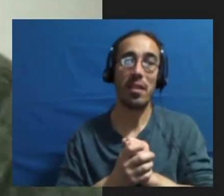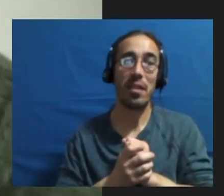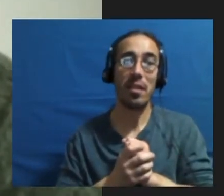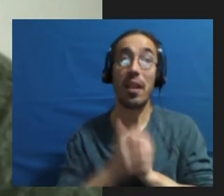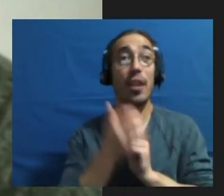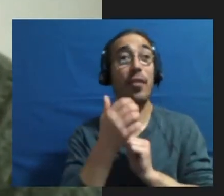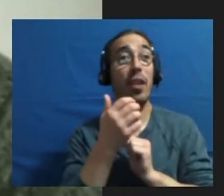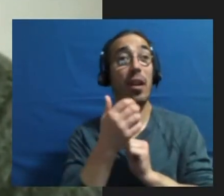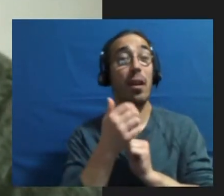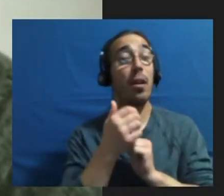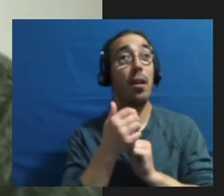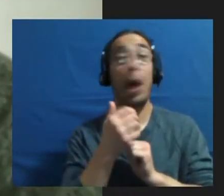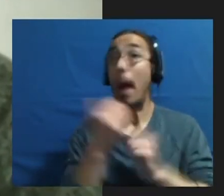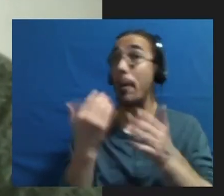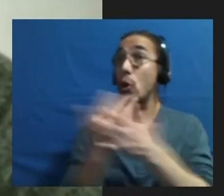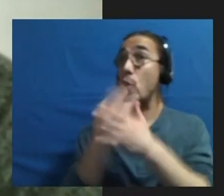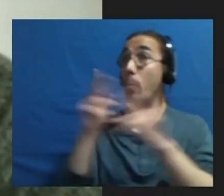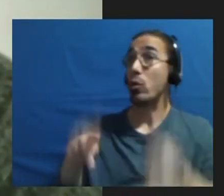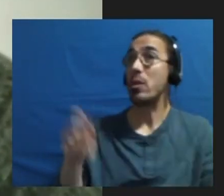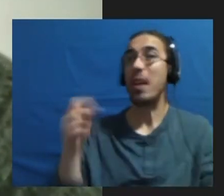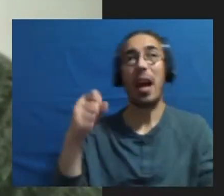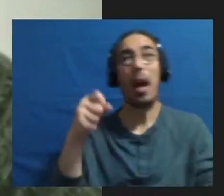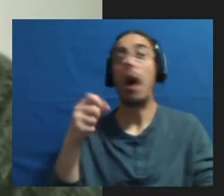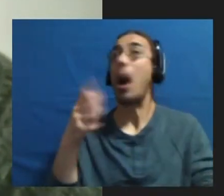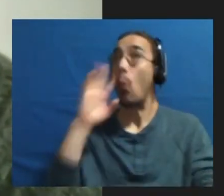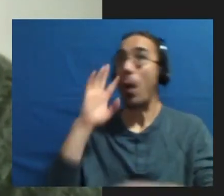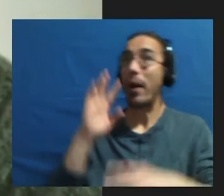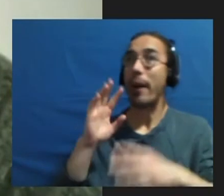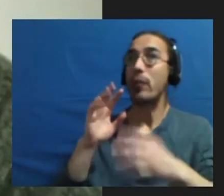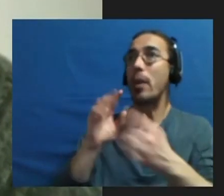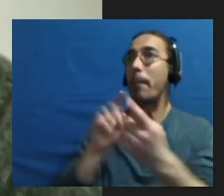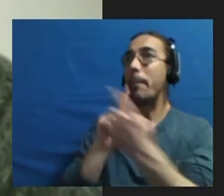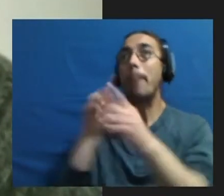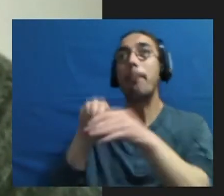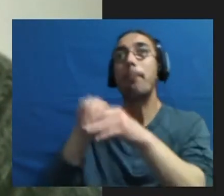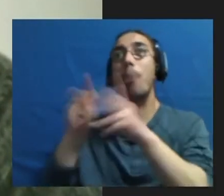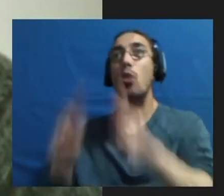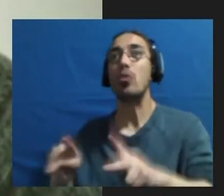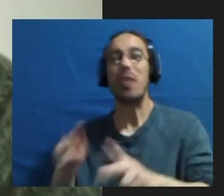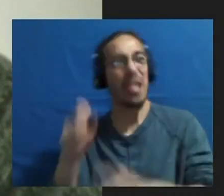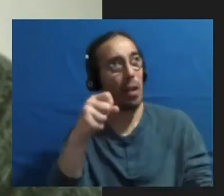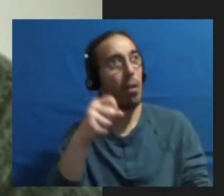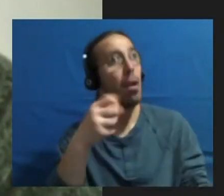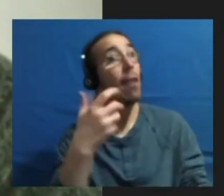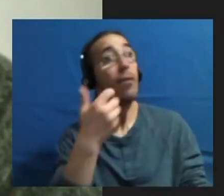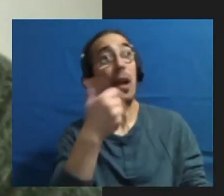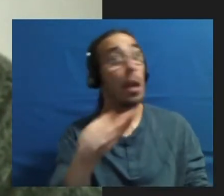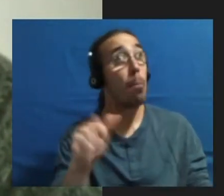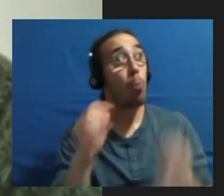though. Yeah, we got to make that happen soon. Most definitely. Do you have Mm. anything